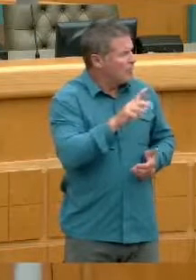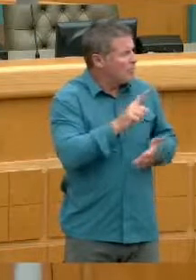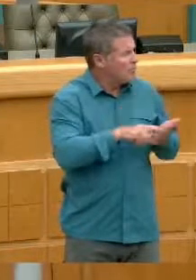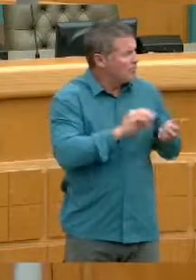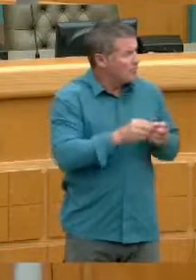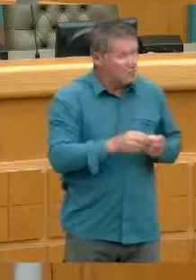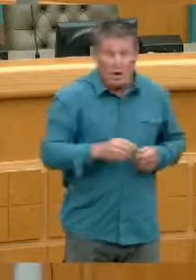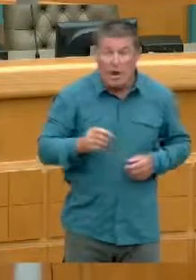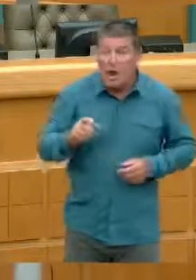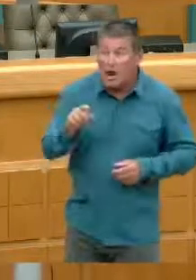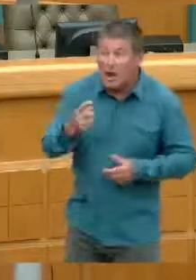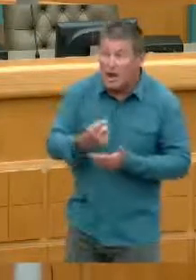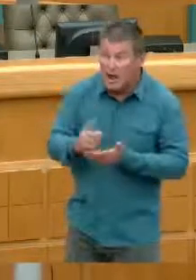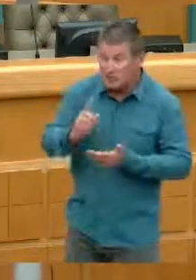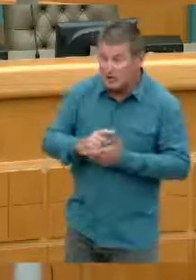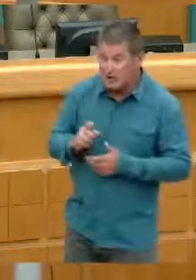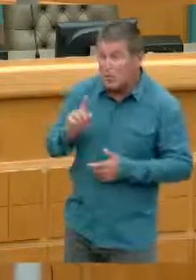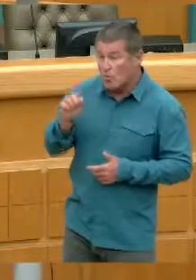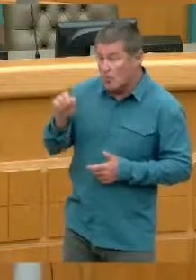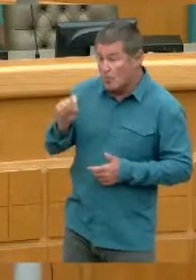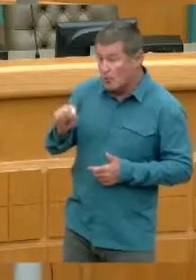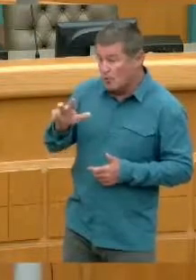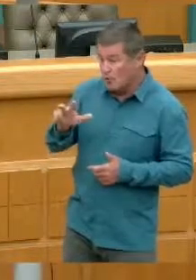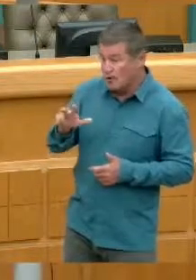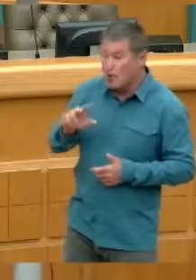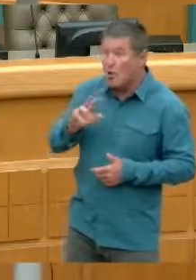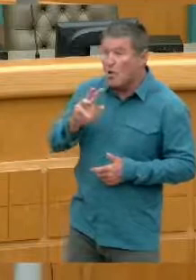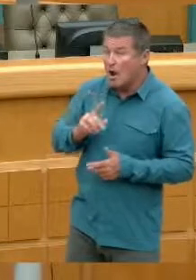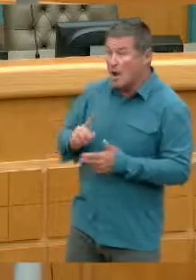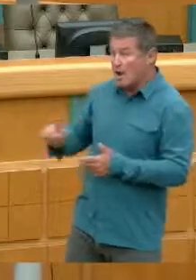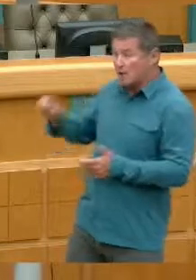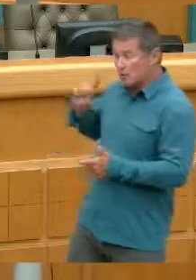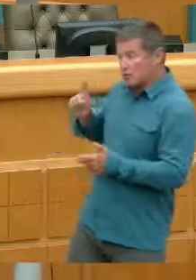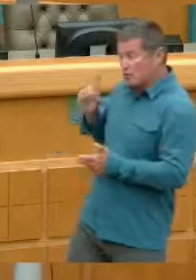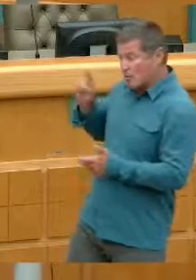It was at 1.4. Yep.